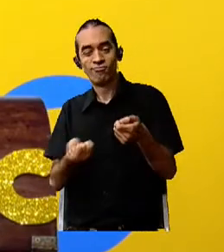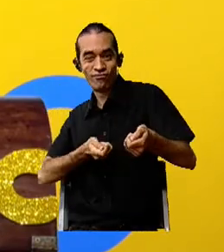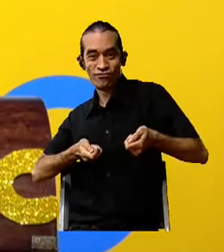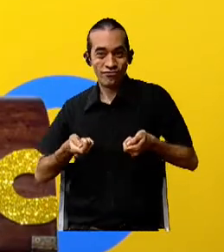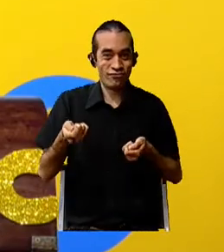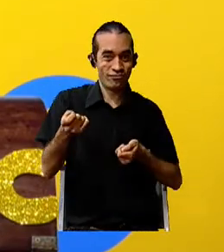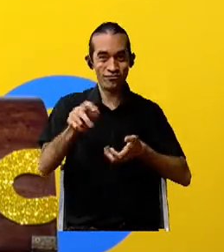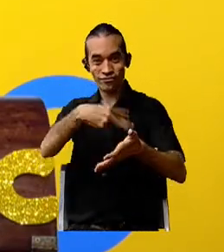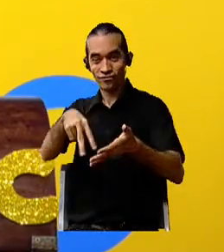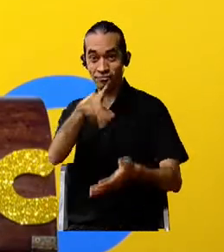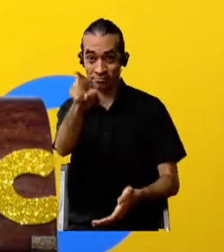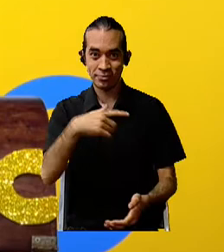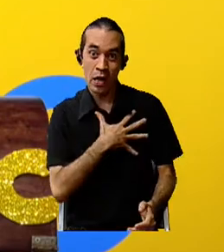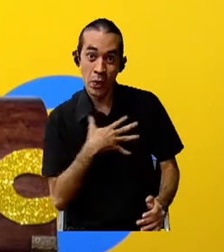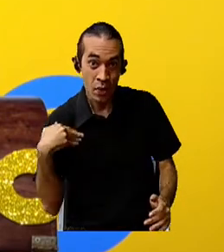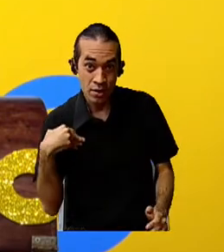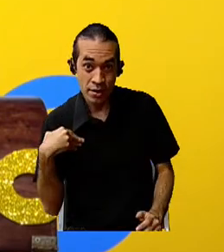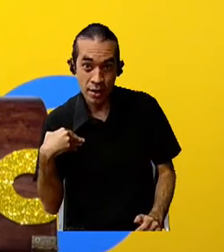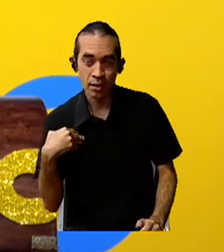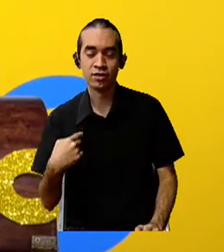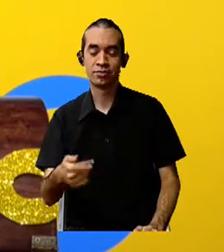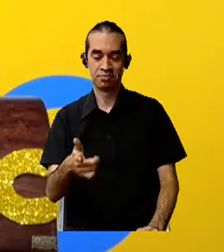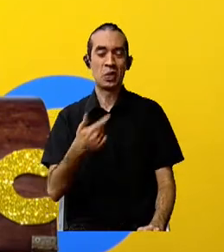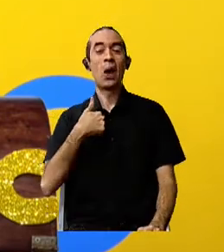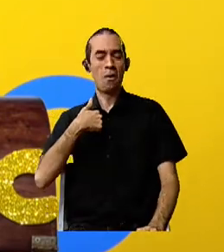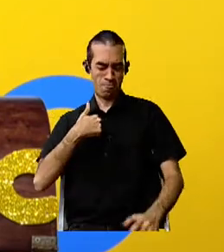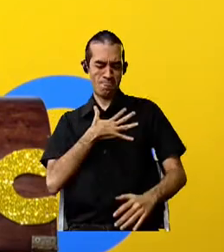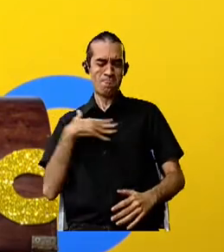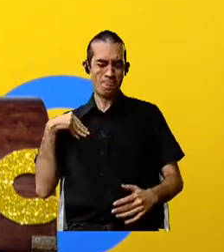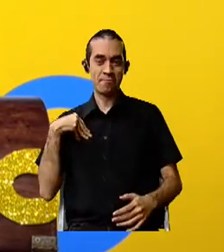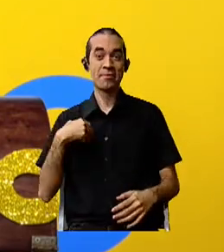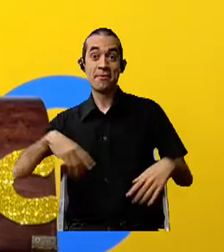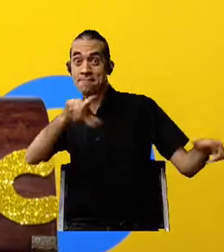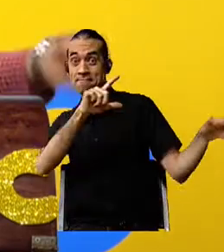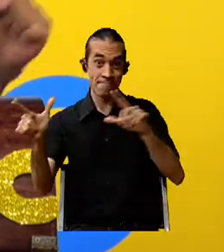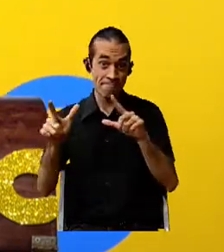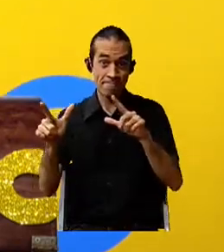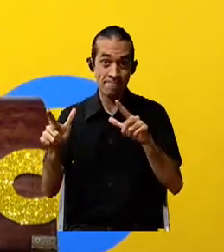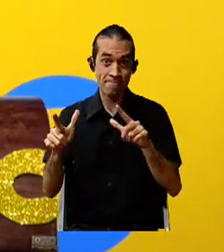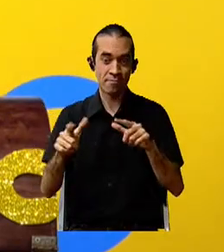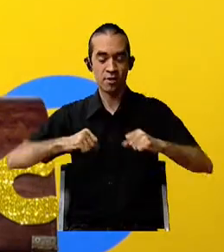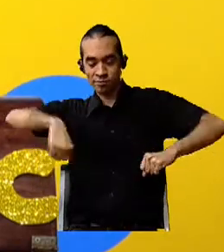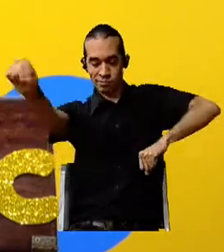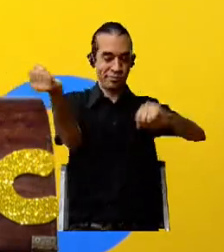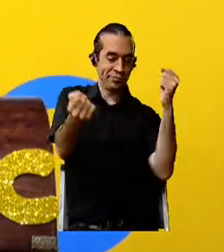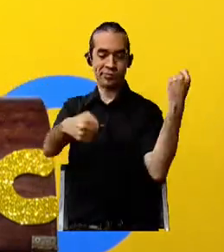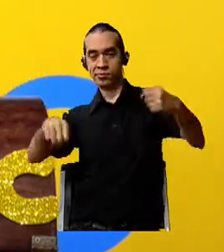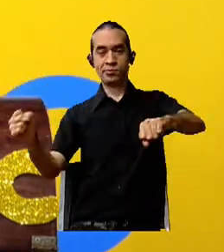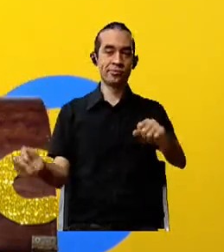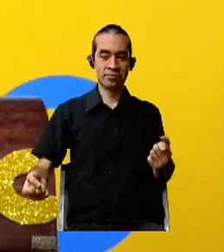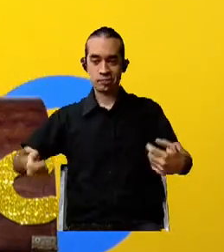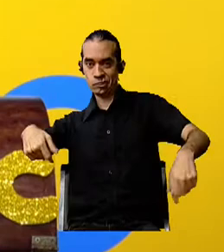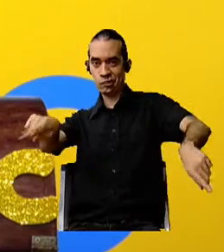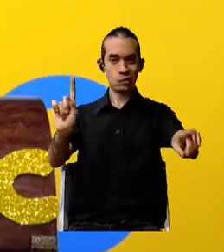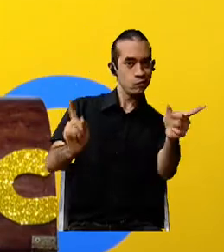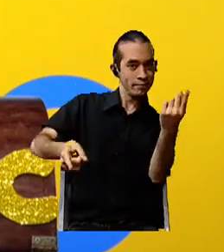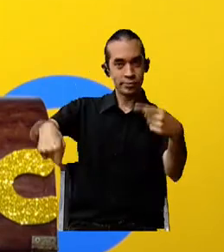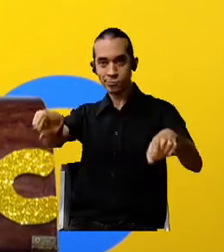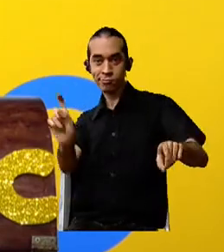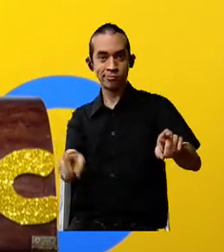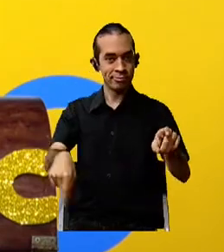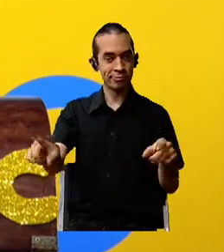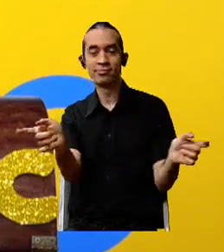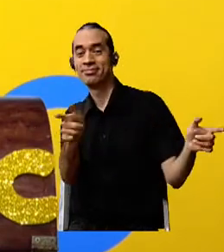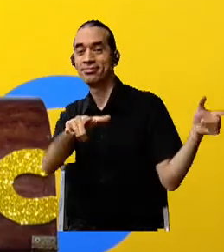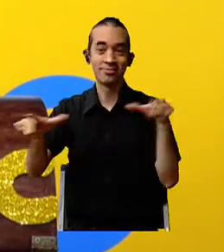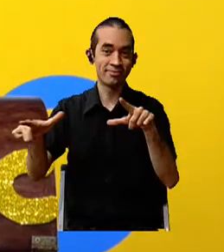dance. Do you like to dance? I like to dance. So ready? Move your arms, move your legs, and we are ready